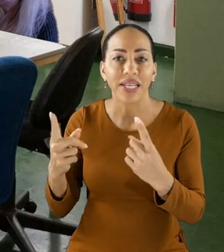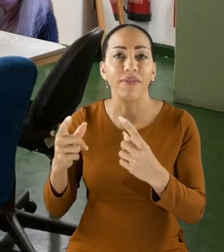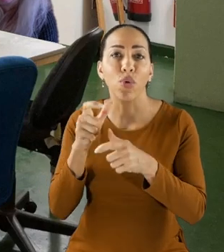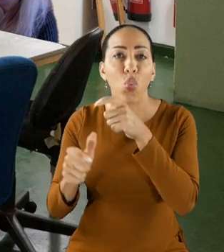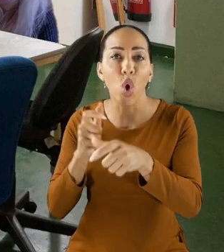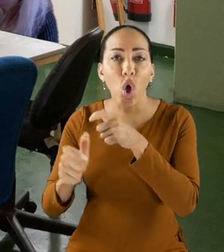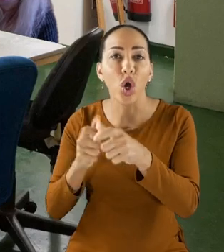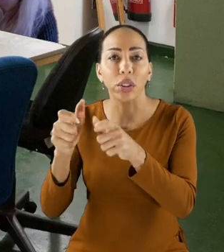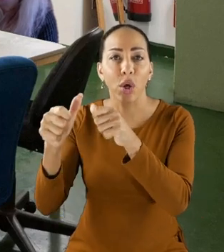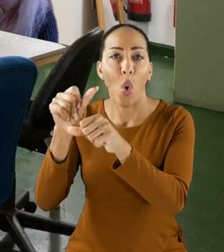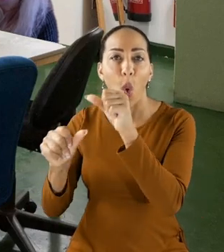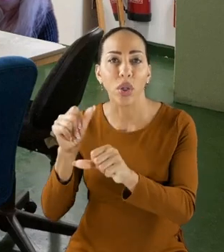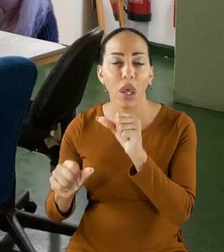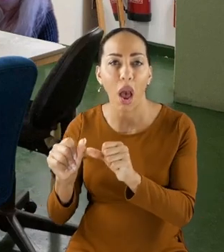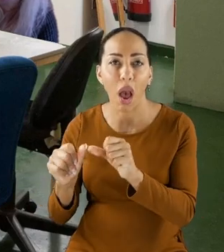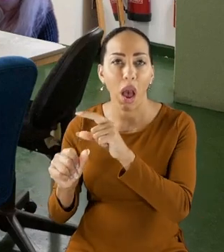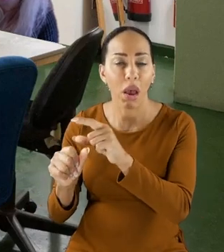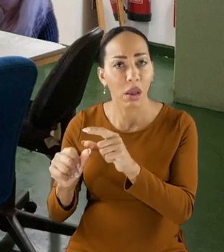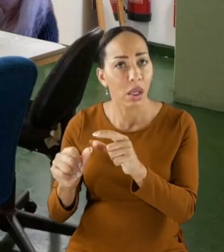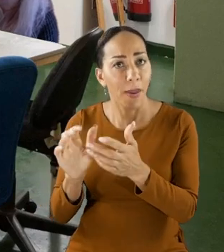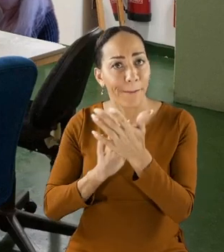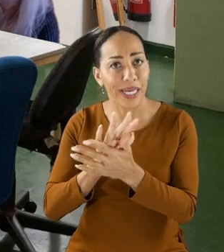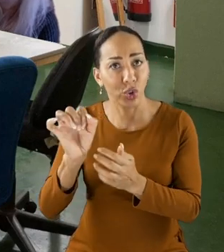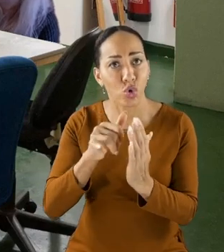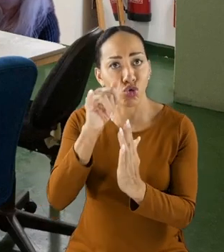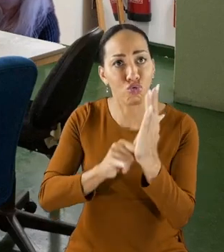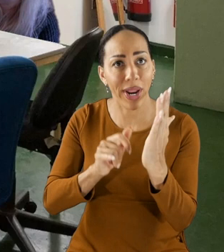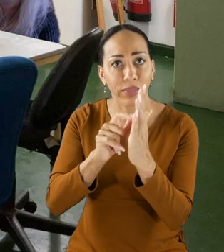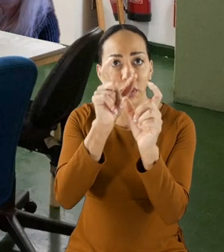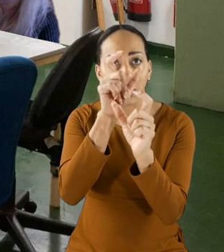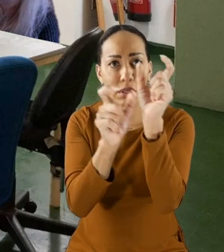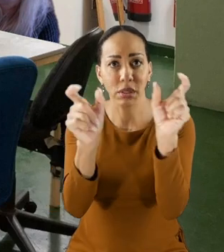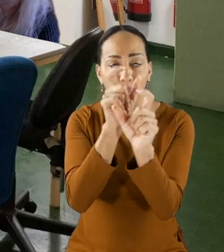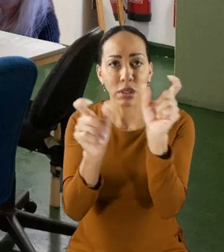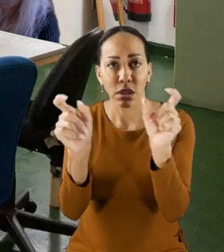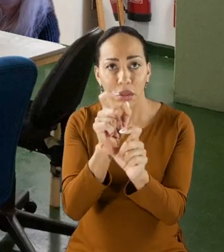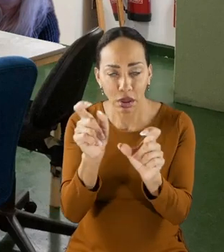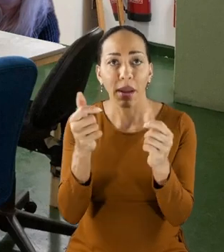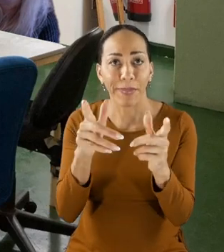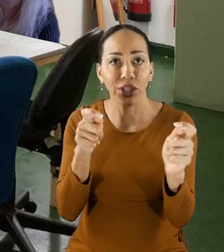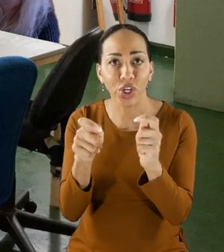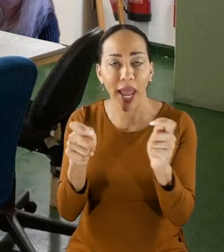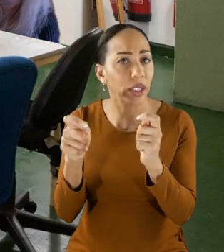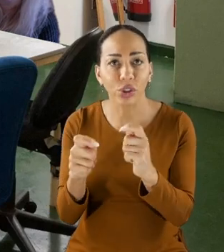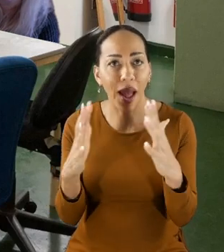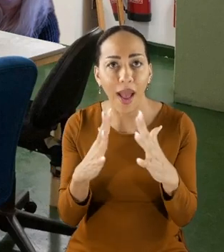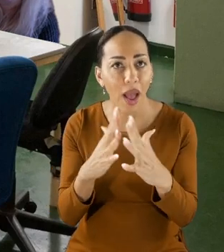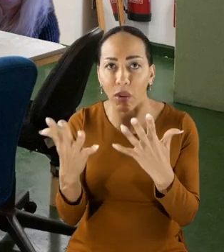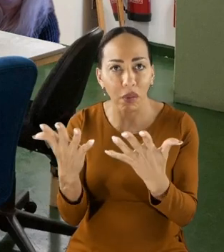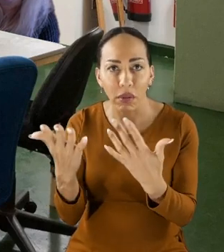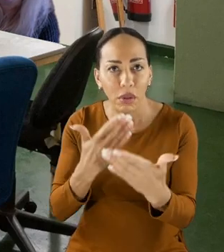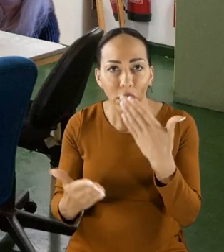grammar and different word ordering. And I just wondered if you'd reordered the script, or that how